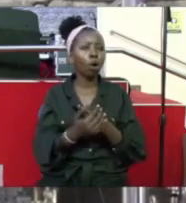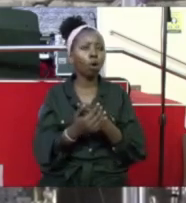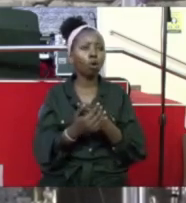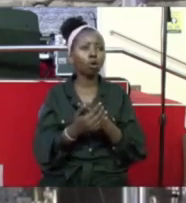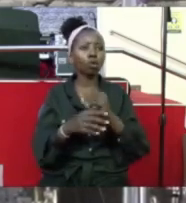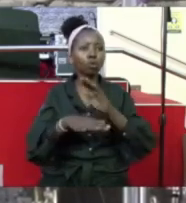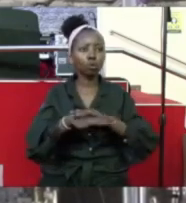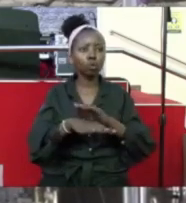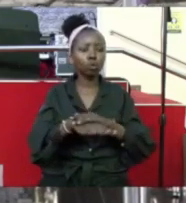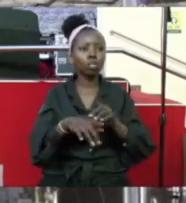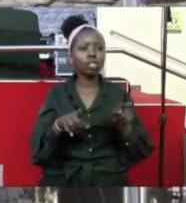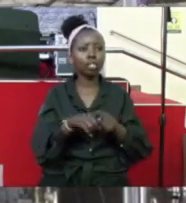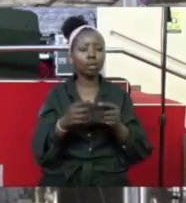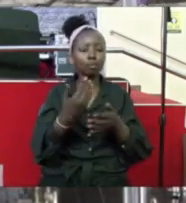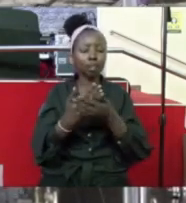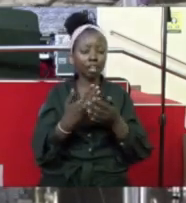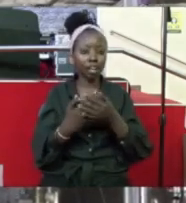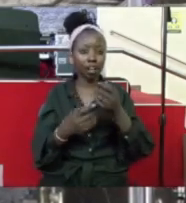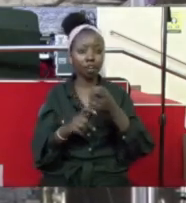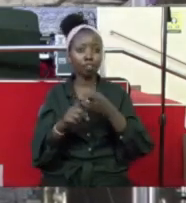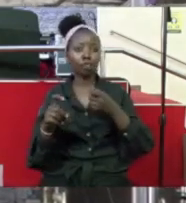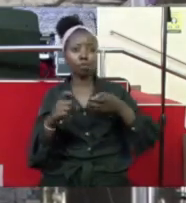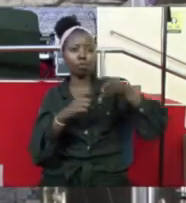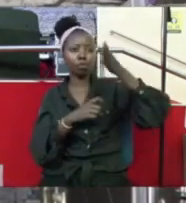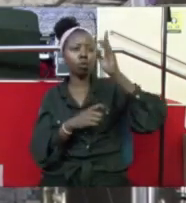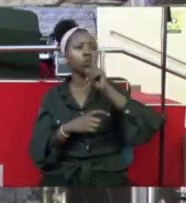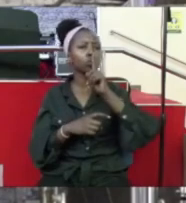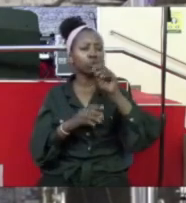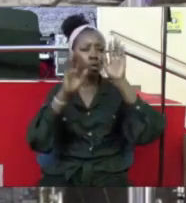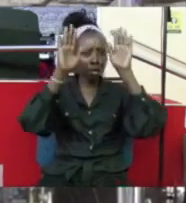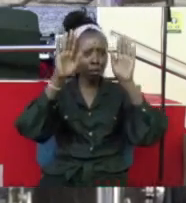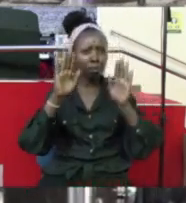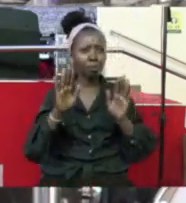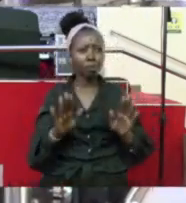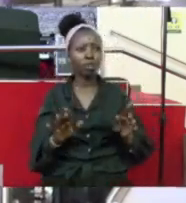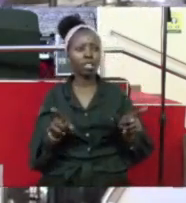yake ya dhamana. So it's important that we be purposeful. Na